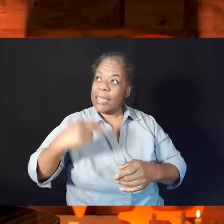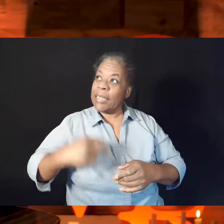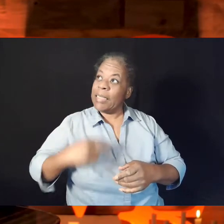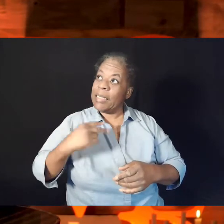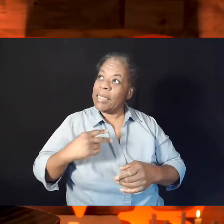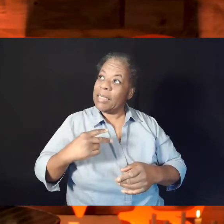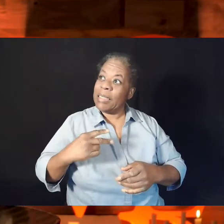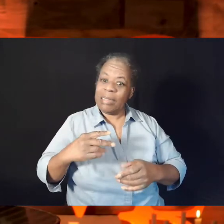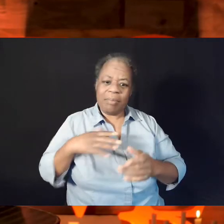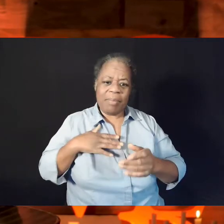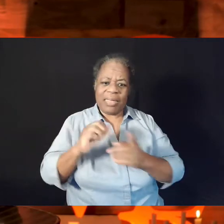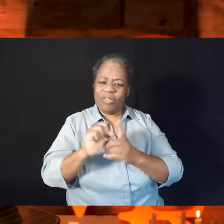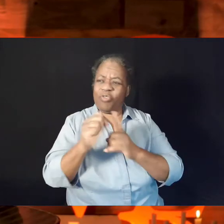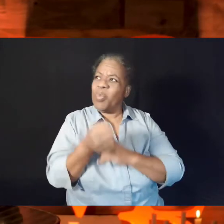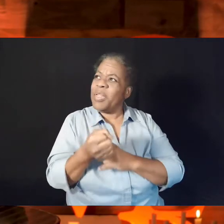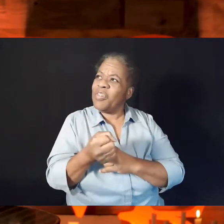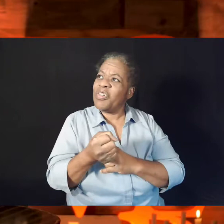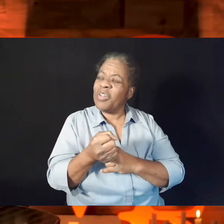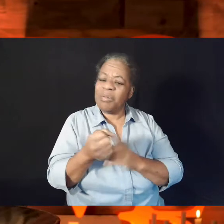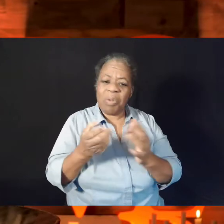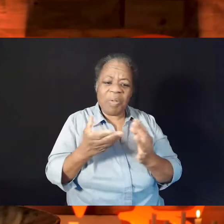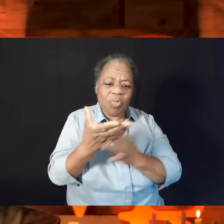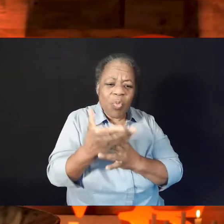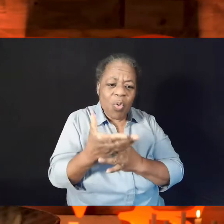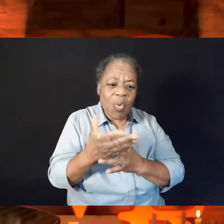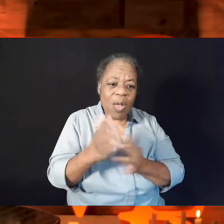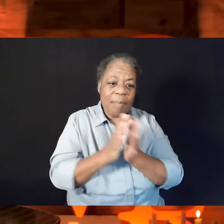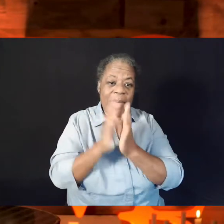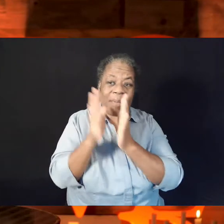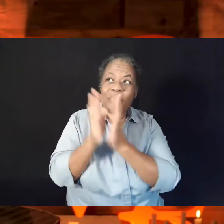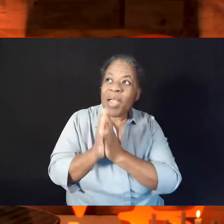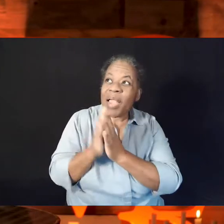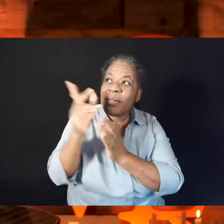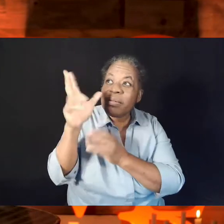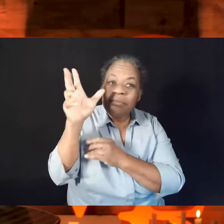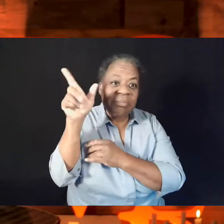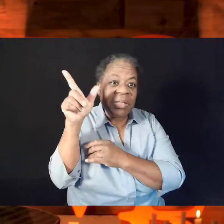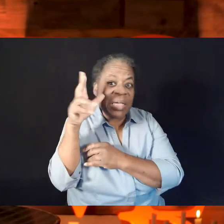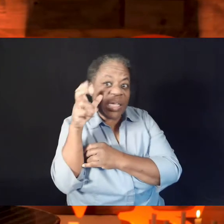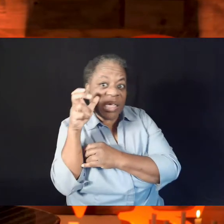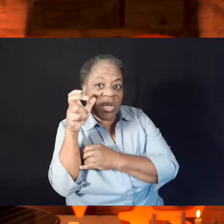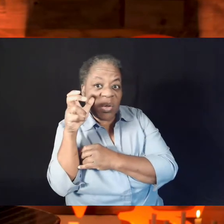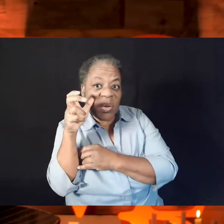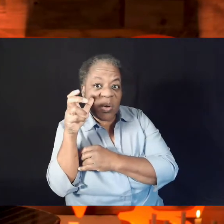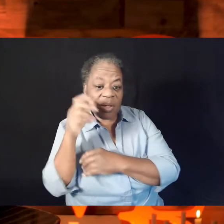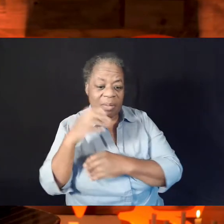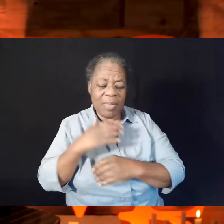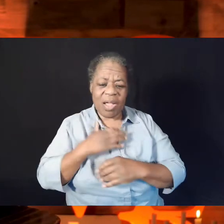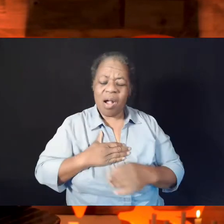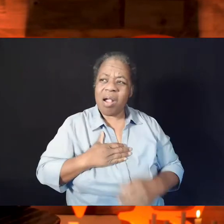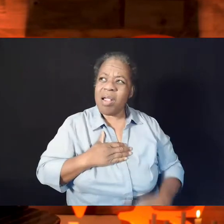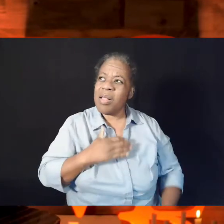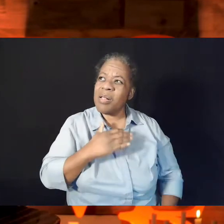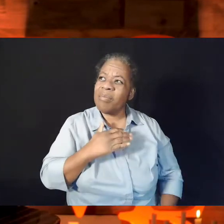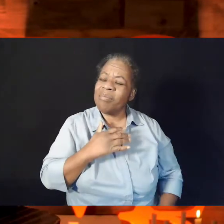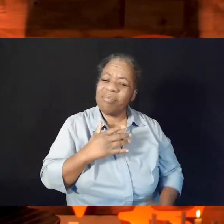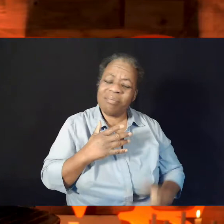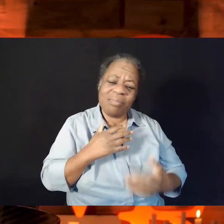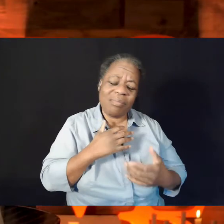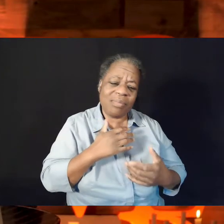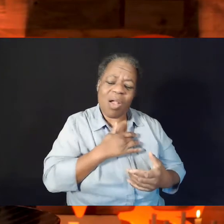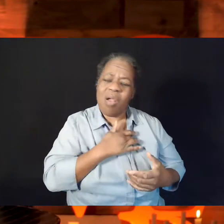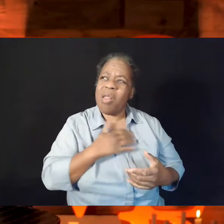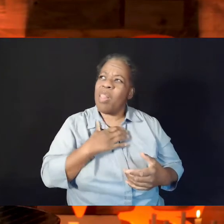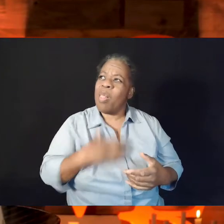through? Does he hear your prayers and know the longing in your heart? Have you ever felt forgotten